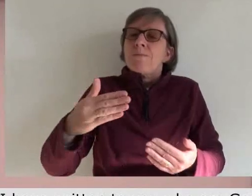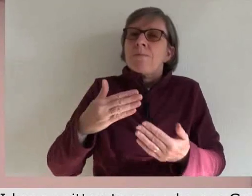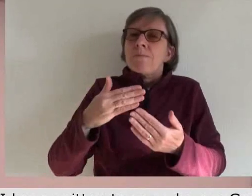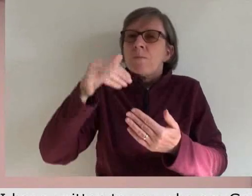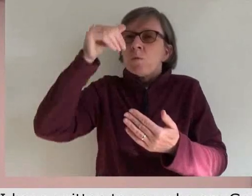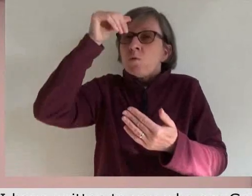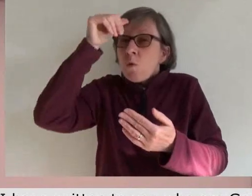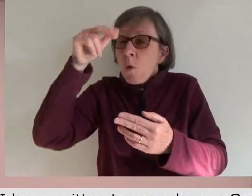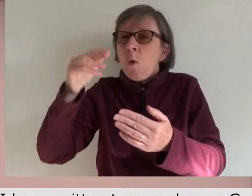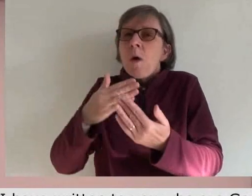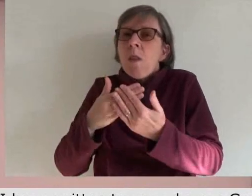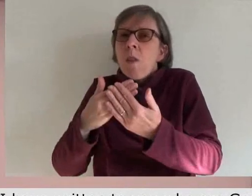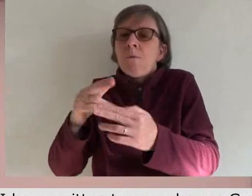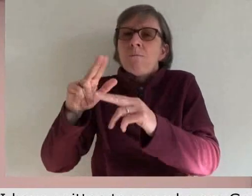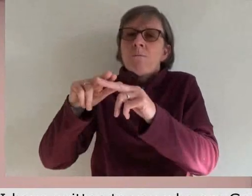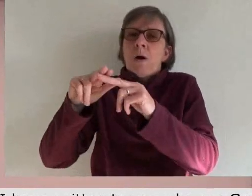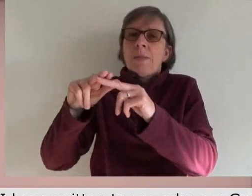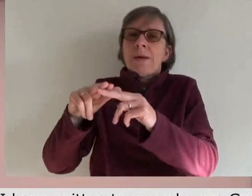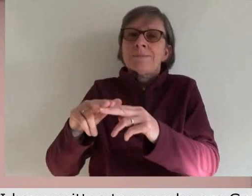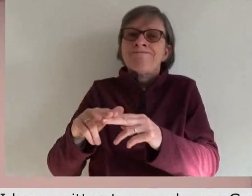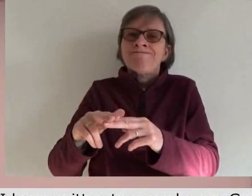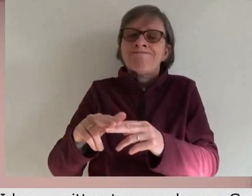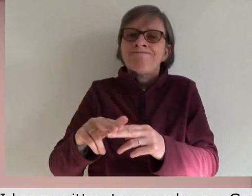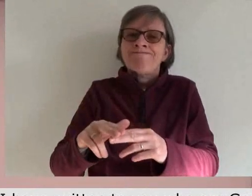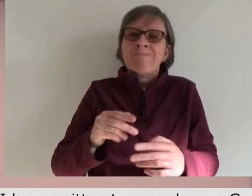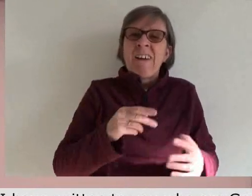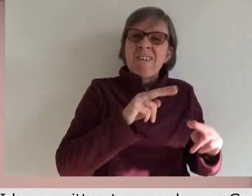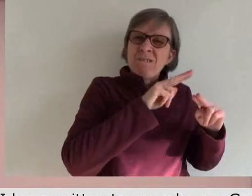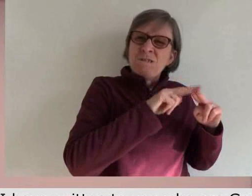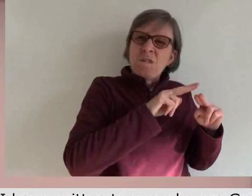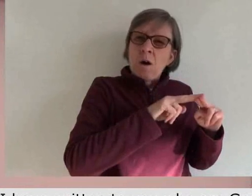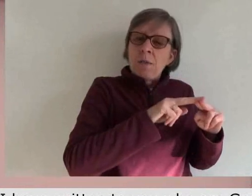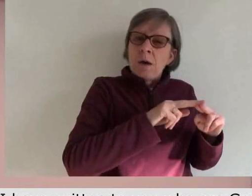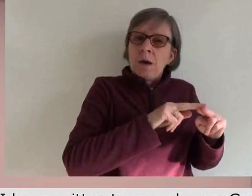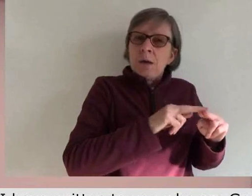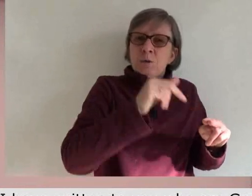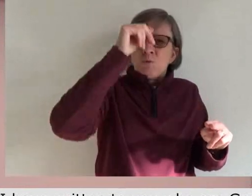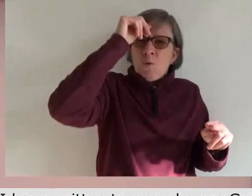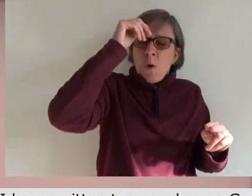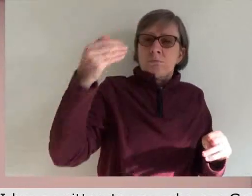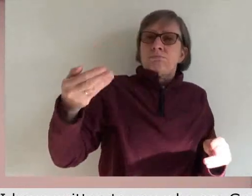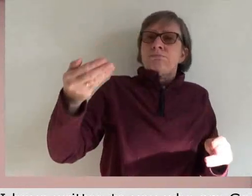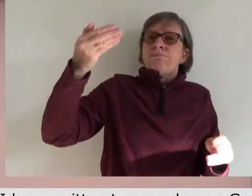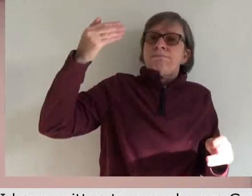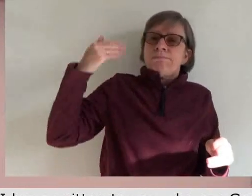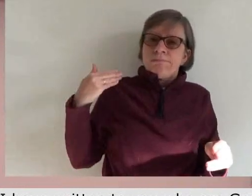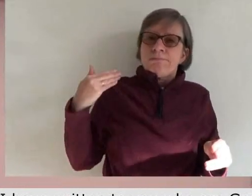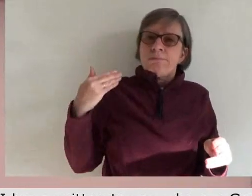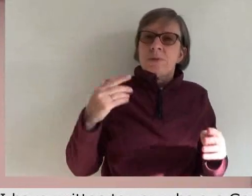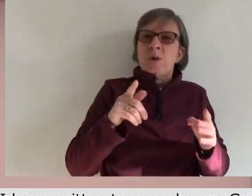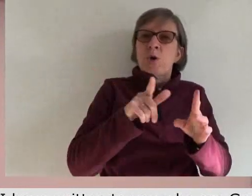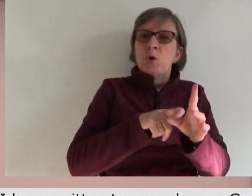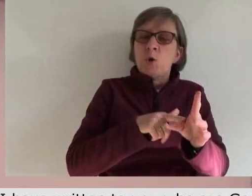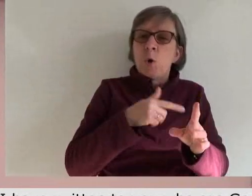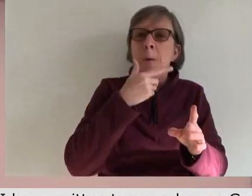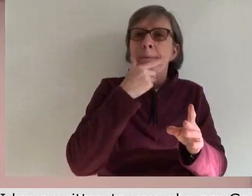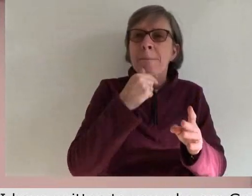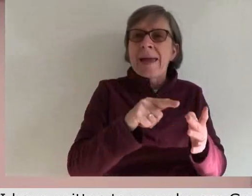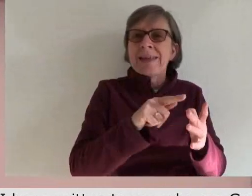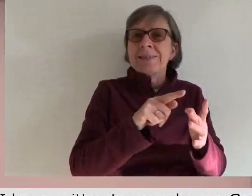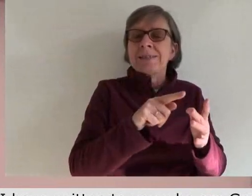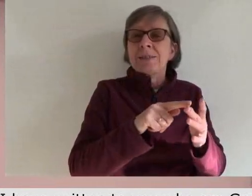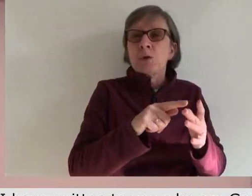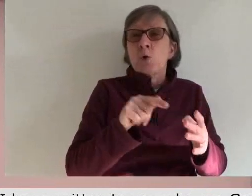Father. I write to you, fathers, because you have known him who is from the beginning. I write to you, young